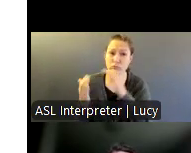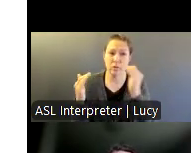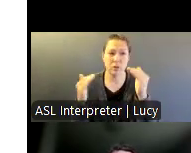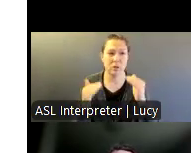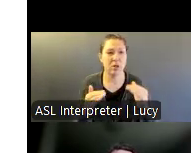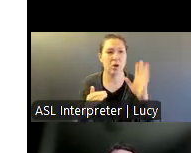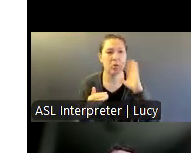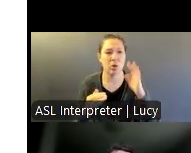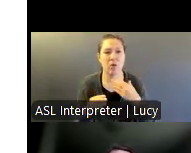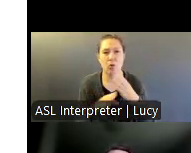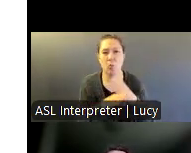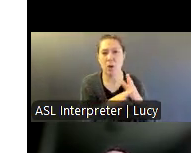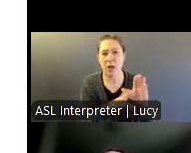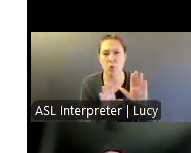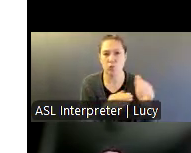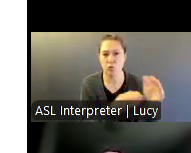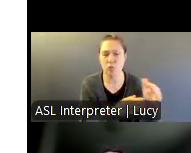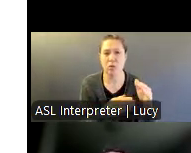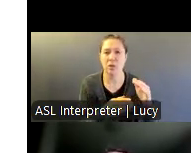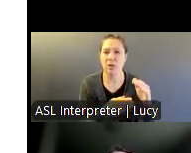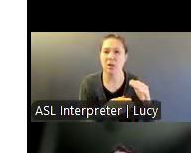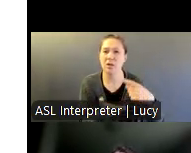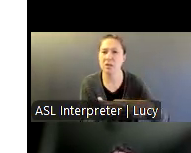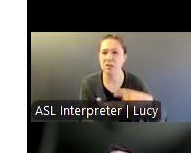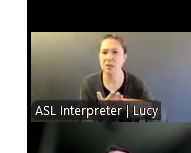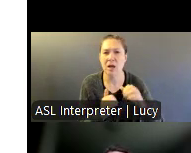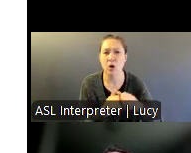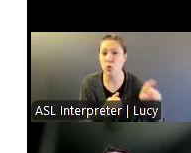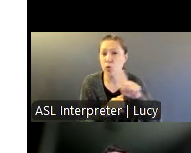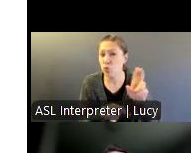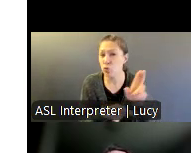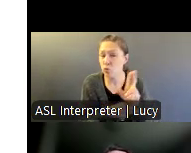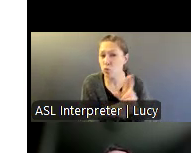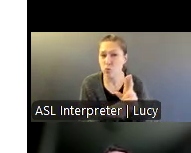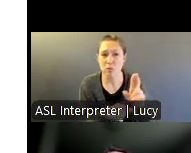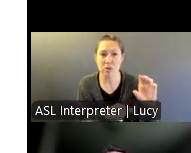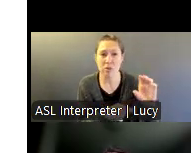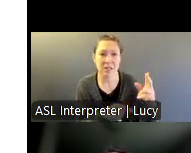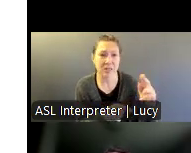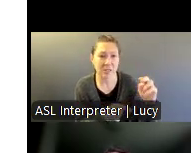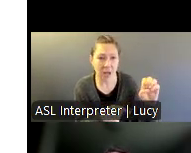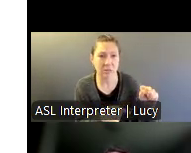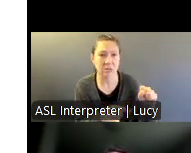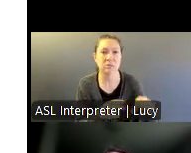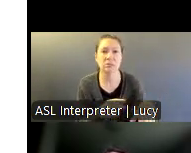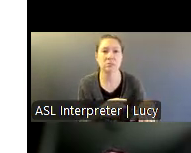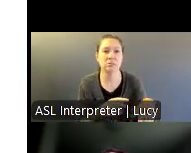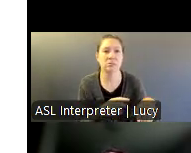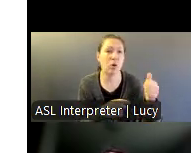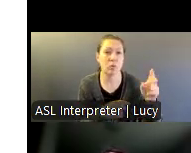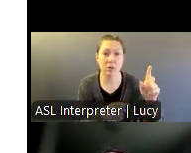to reflect on how you can use CHES or other data in your efforts to obtain funding.